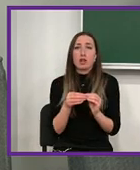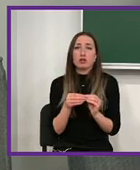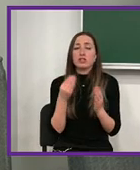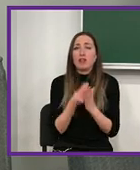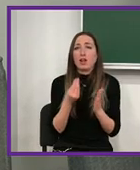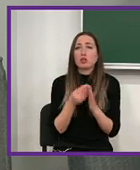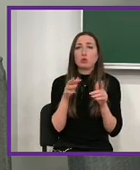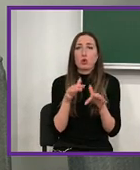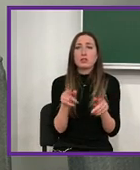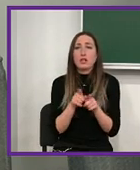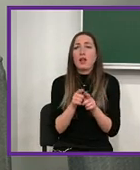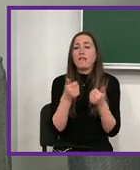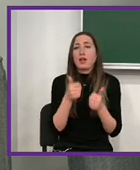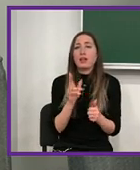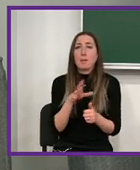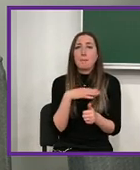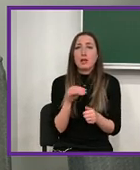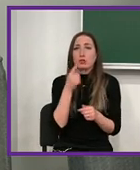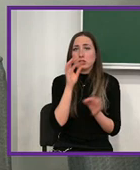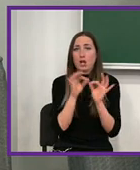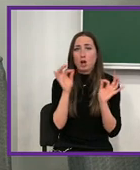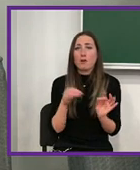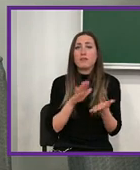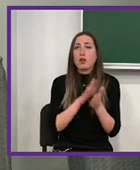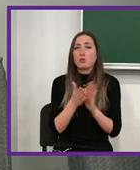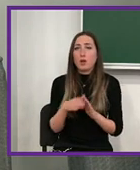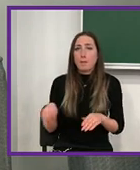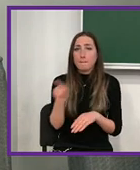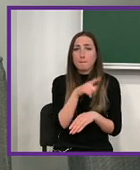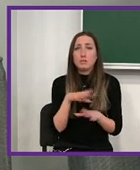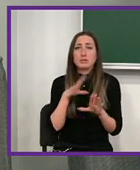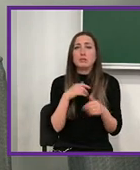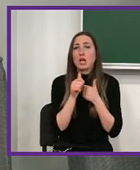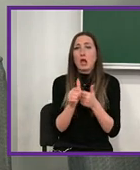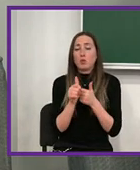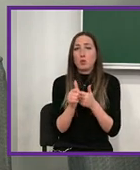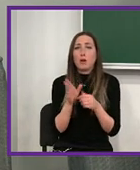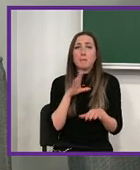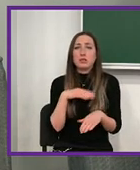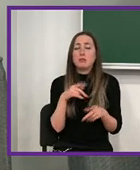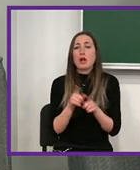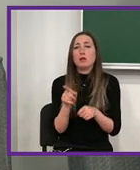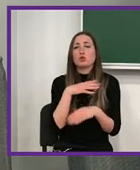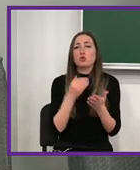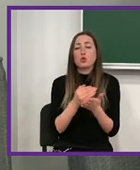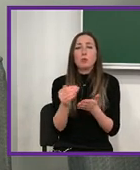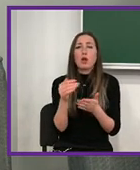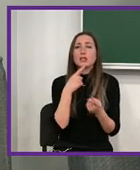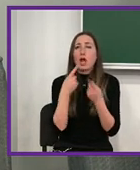and sort of ensure that this is continuously followed up. It's very easy for these exercises to become kind of tick